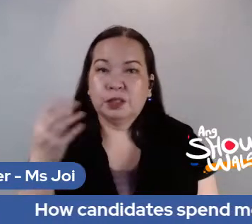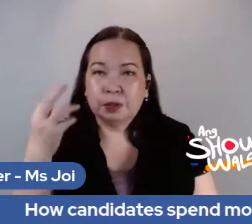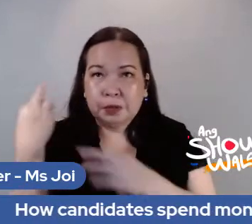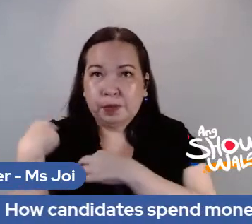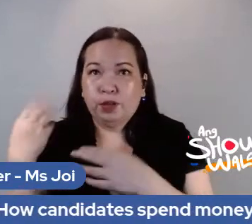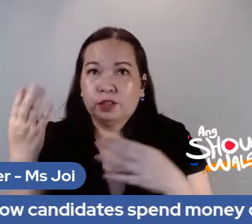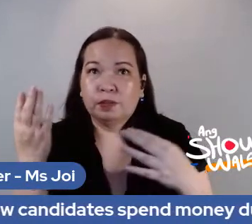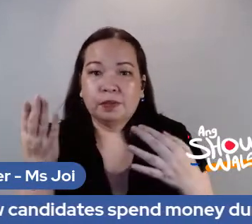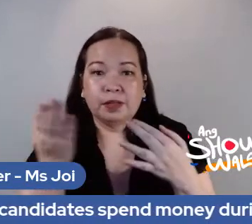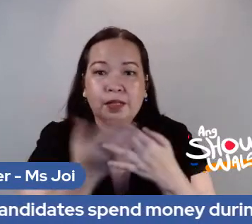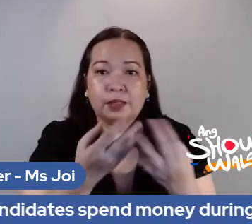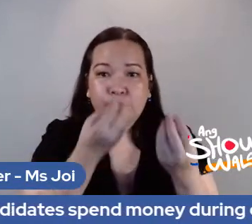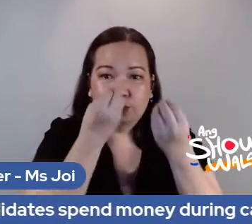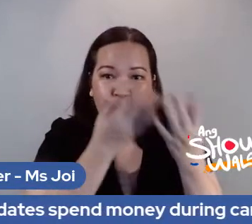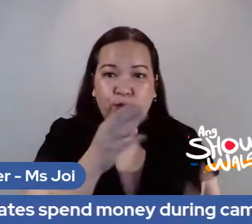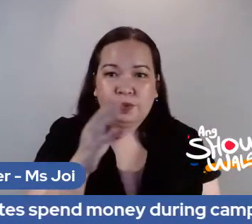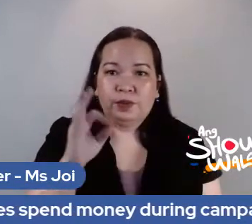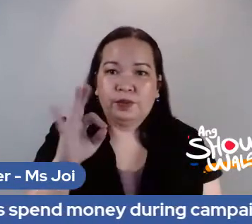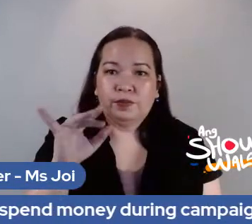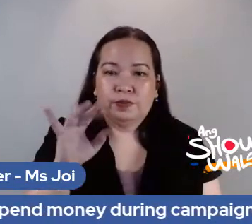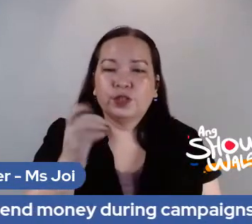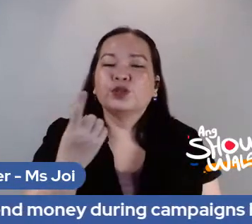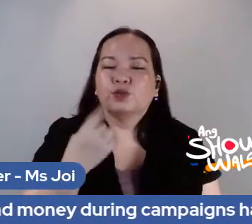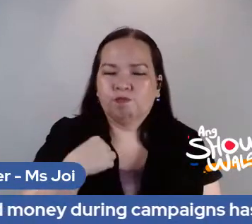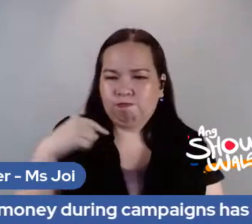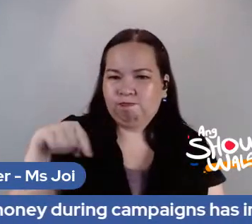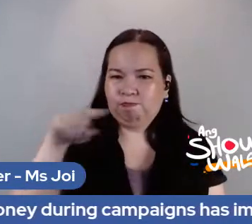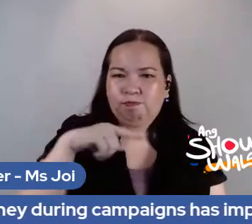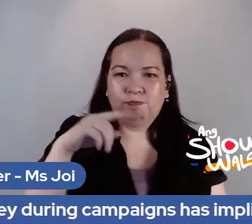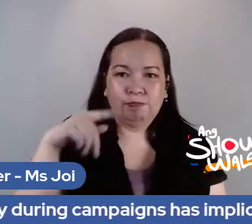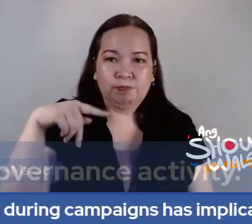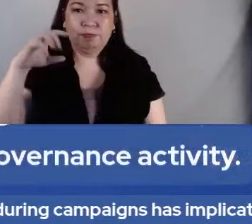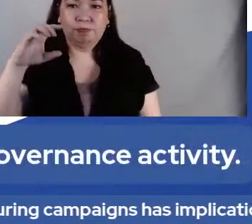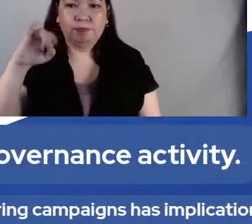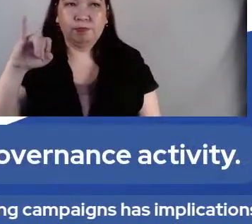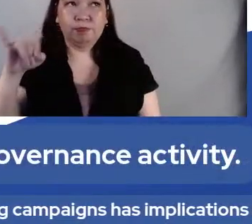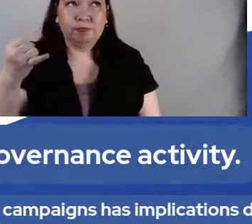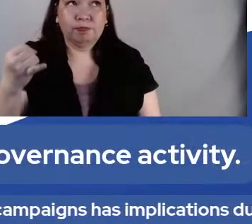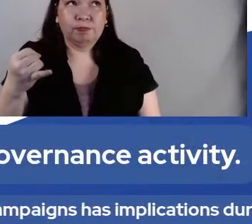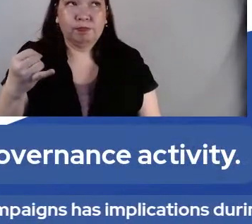that's been what PCIJ had been doing until